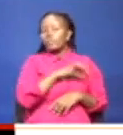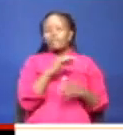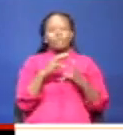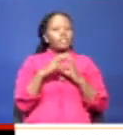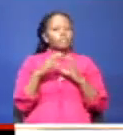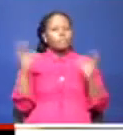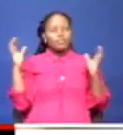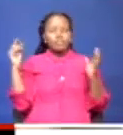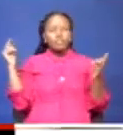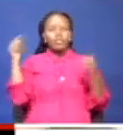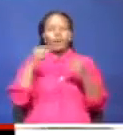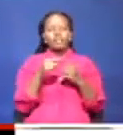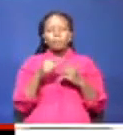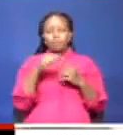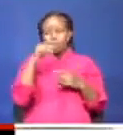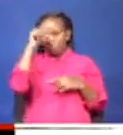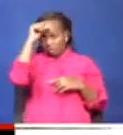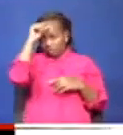administration.